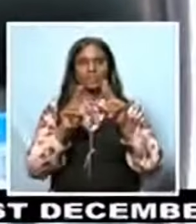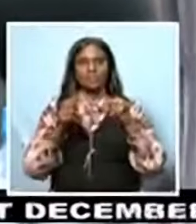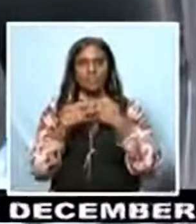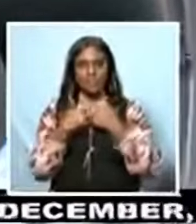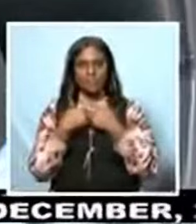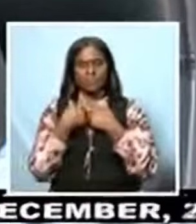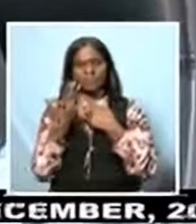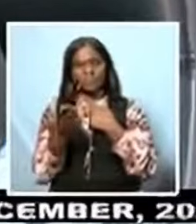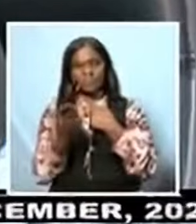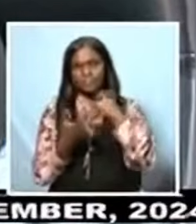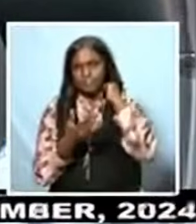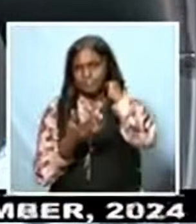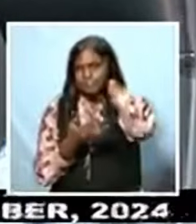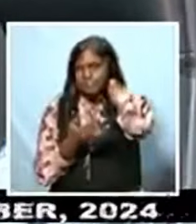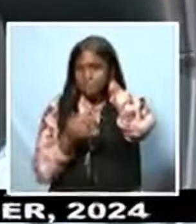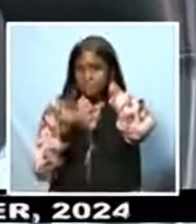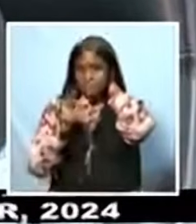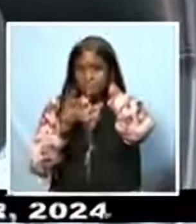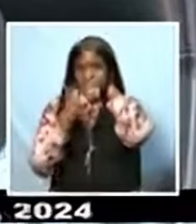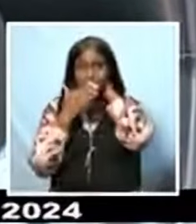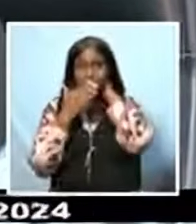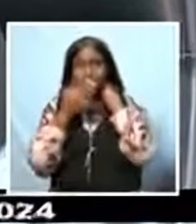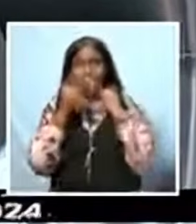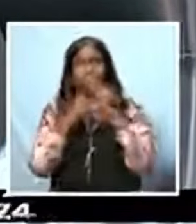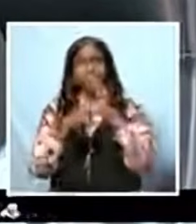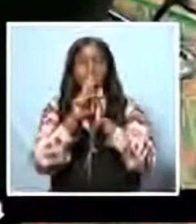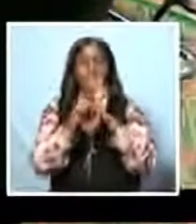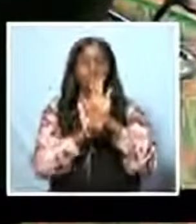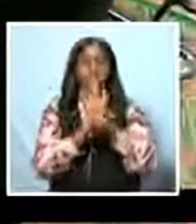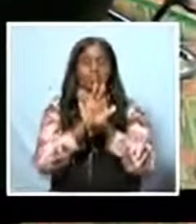place. Thank you. What policy is that?